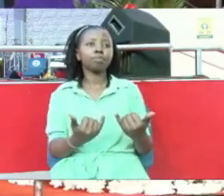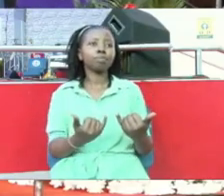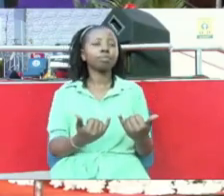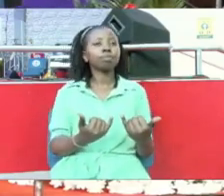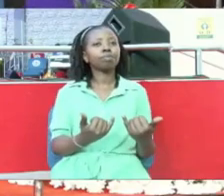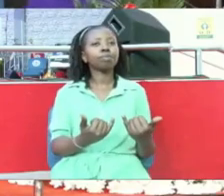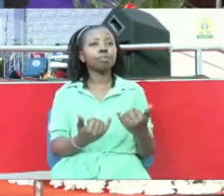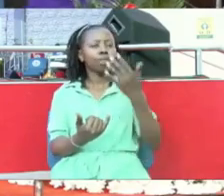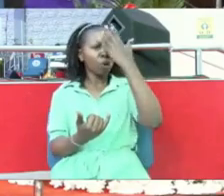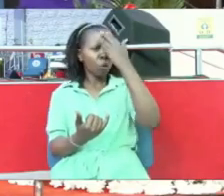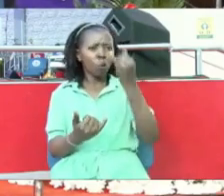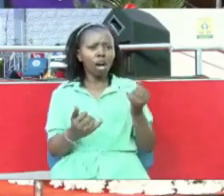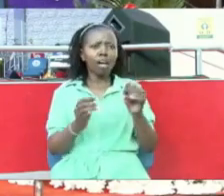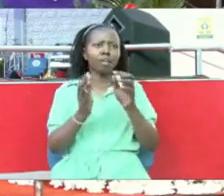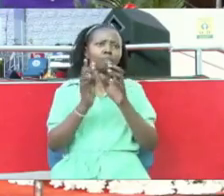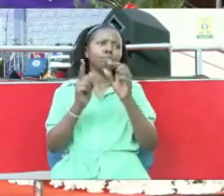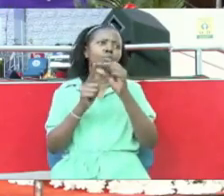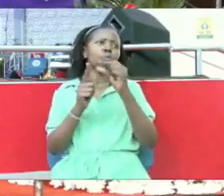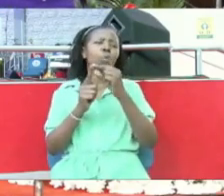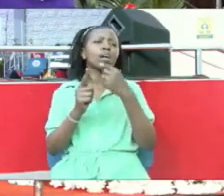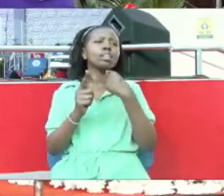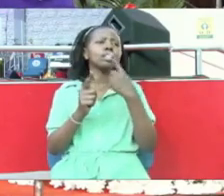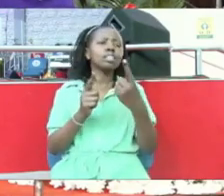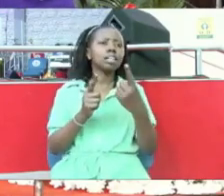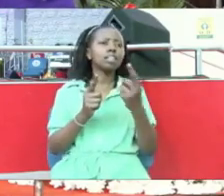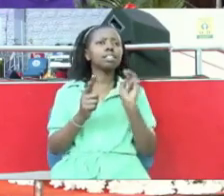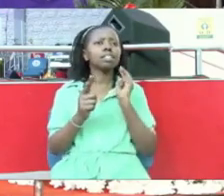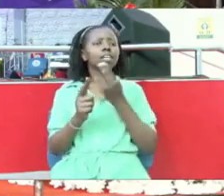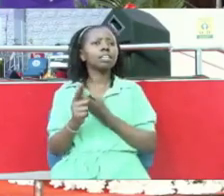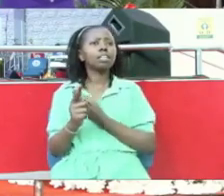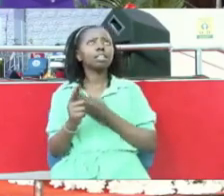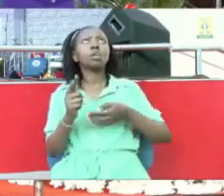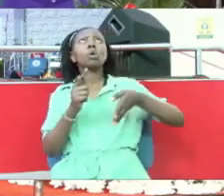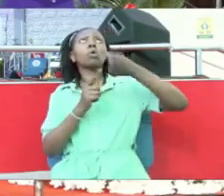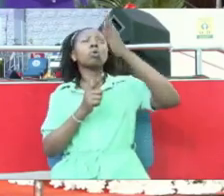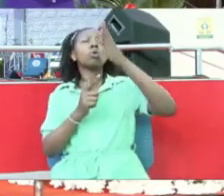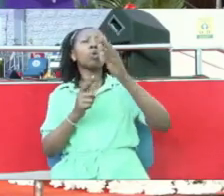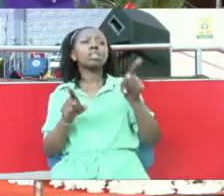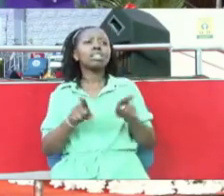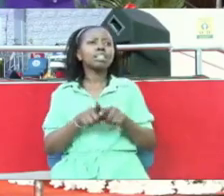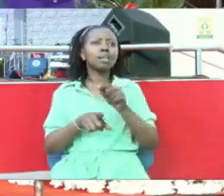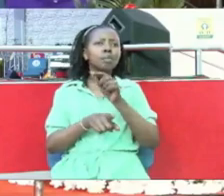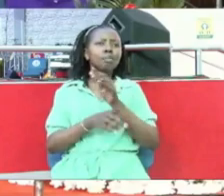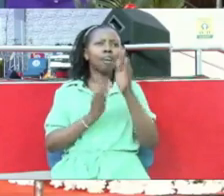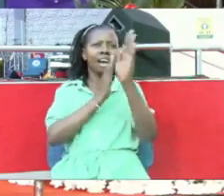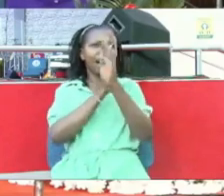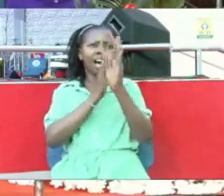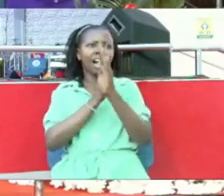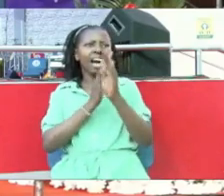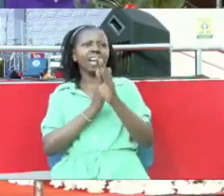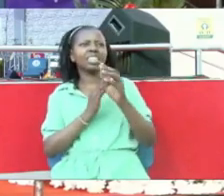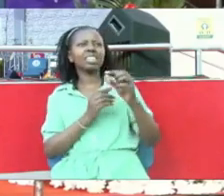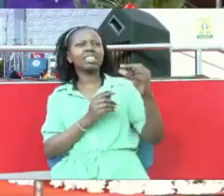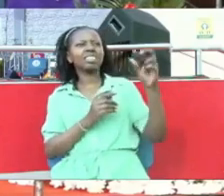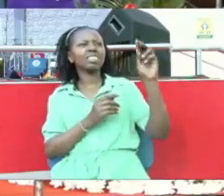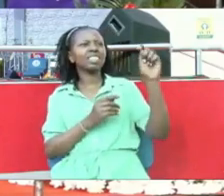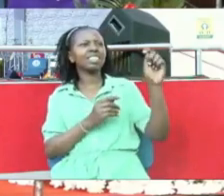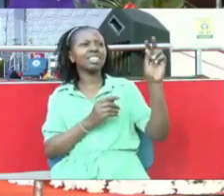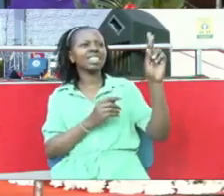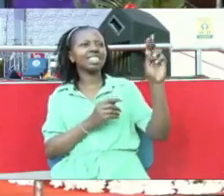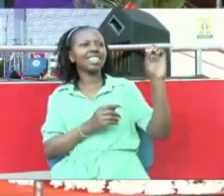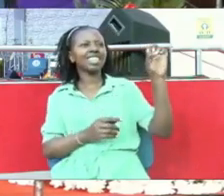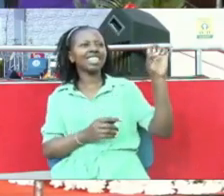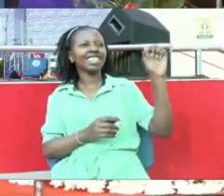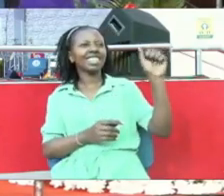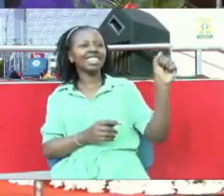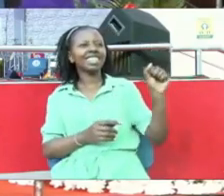Because the Bible has always told us that he has laid up treasures for us, that the wealth of the wicked is stored up for the